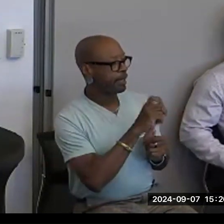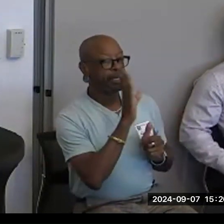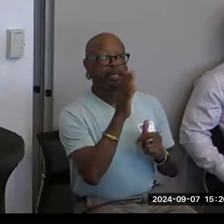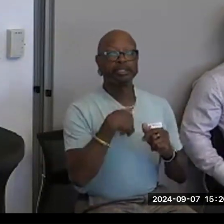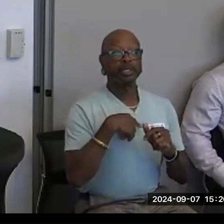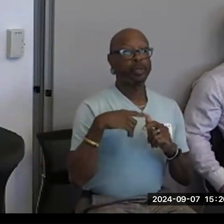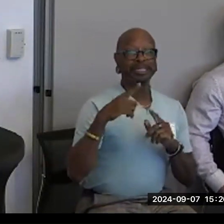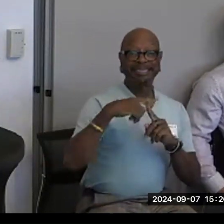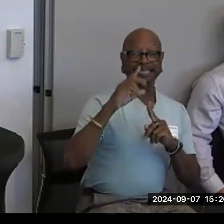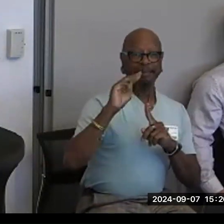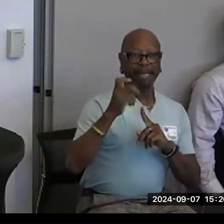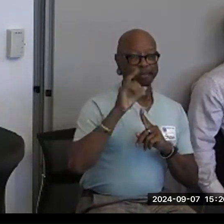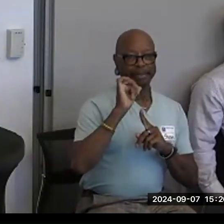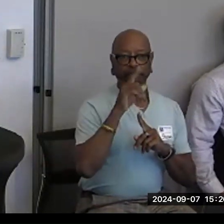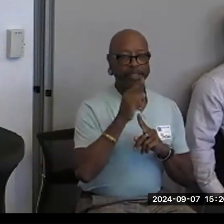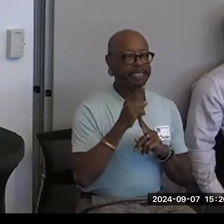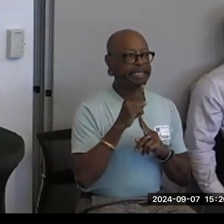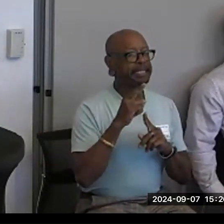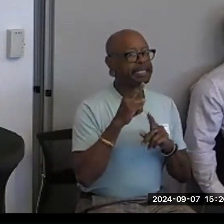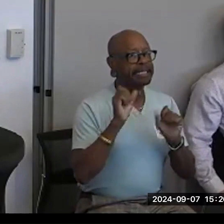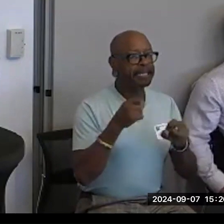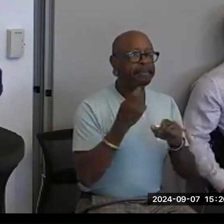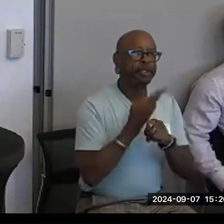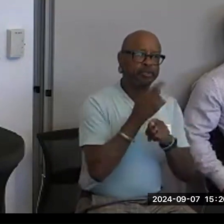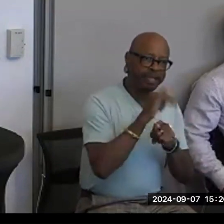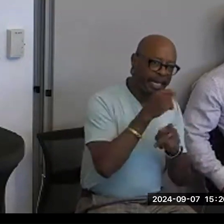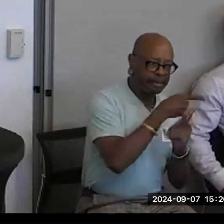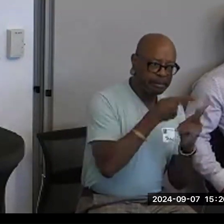optimized for those two use cases, it's still a great start.